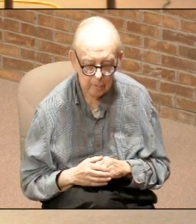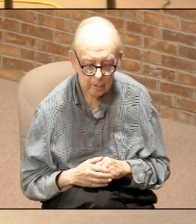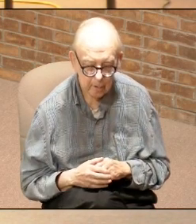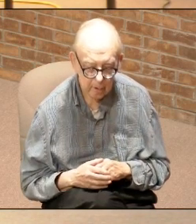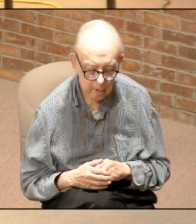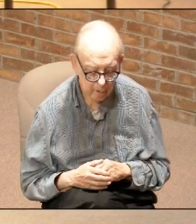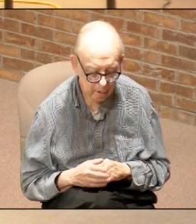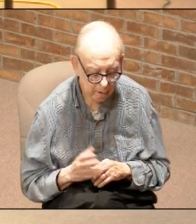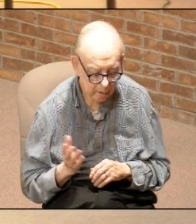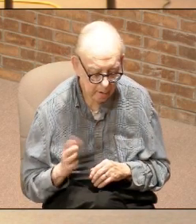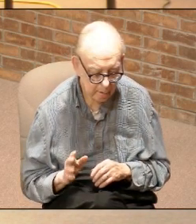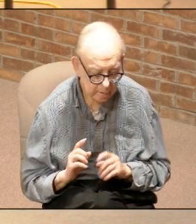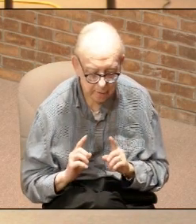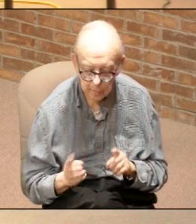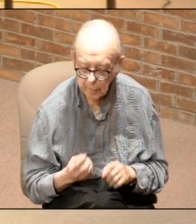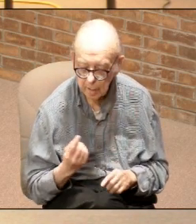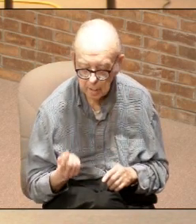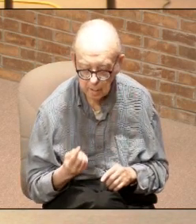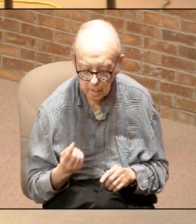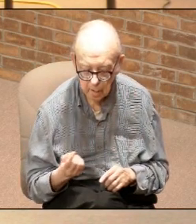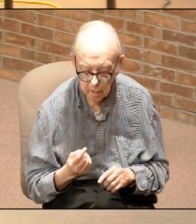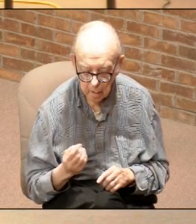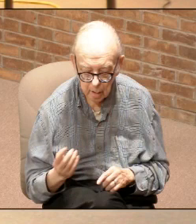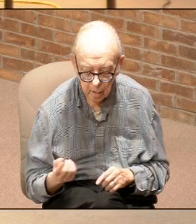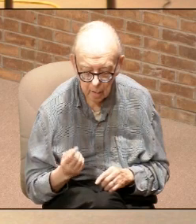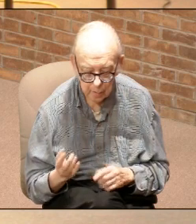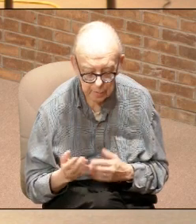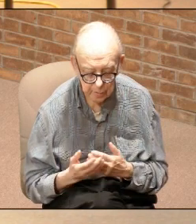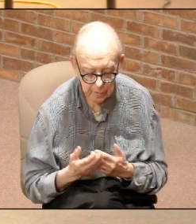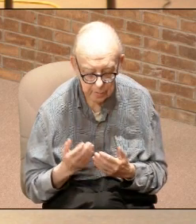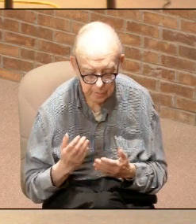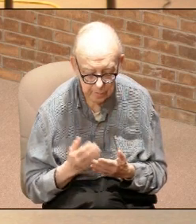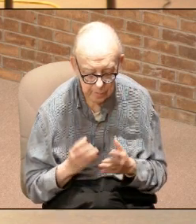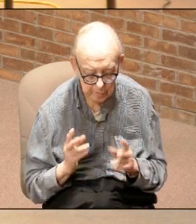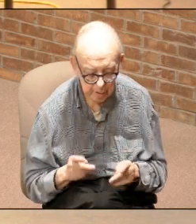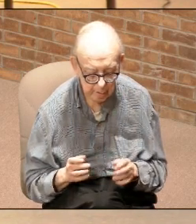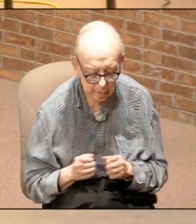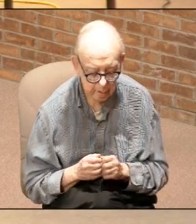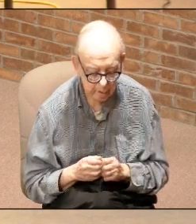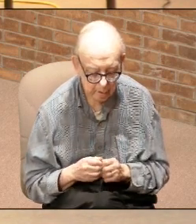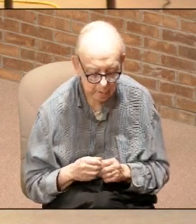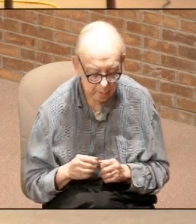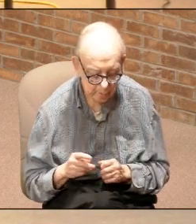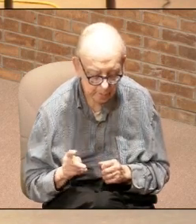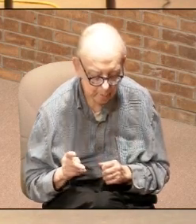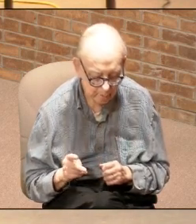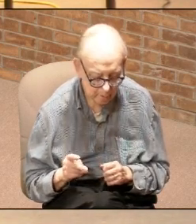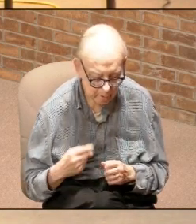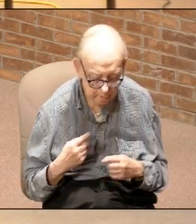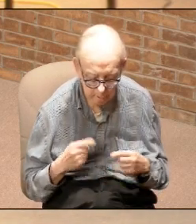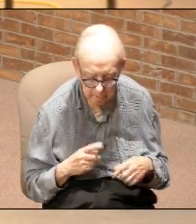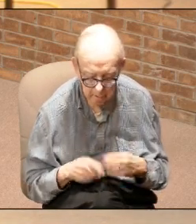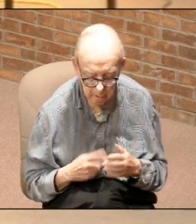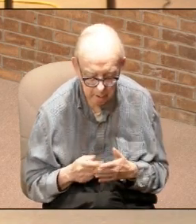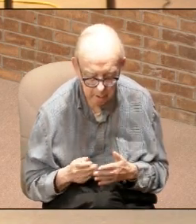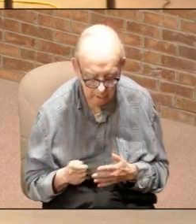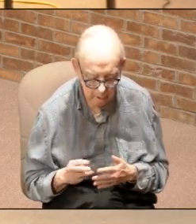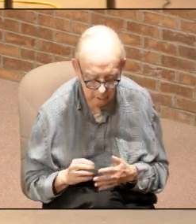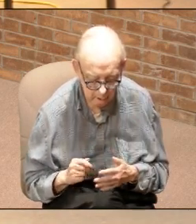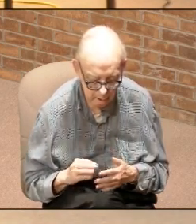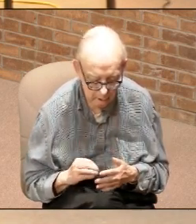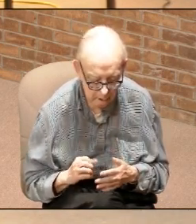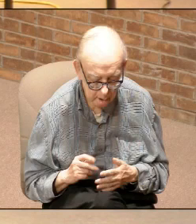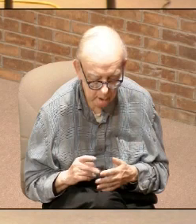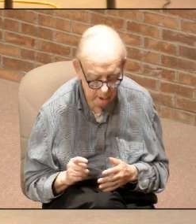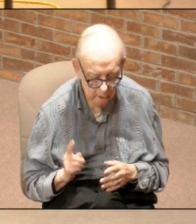he never went by himself there was always someone else with him when he had a disagreement about taking john mark one